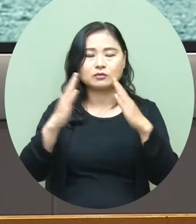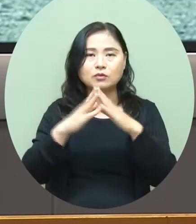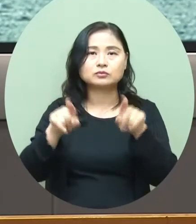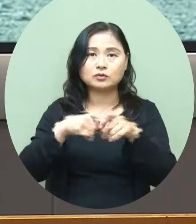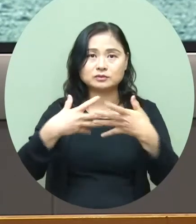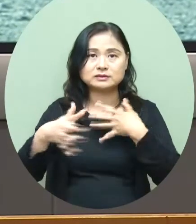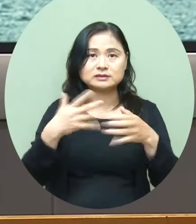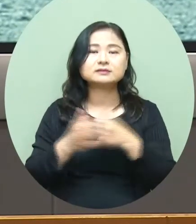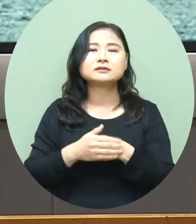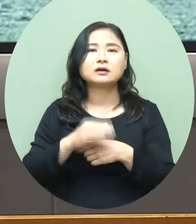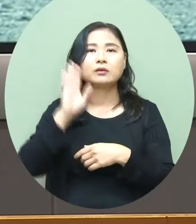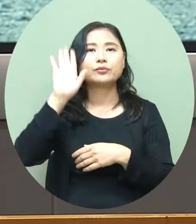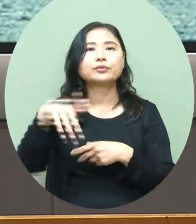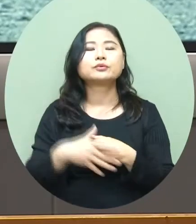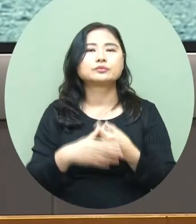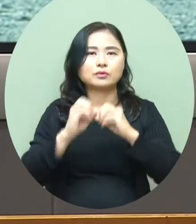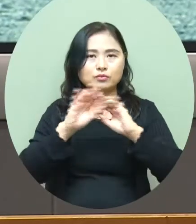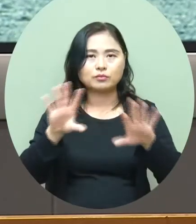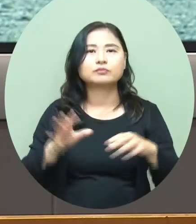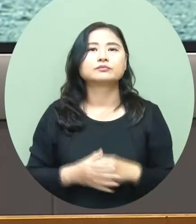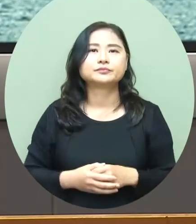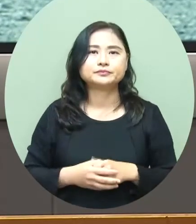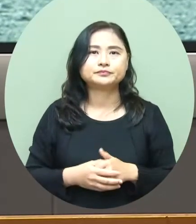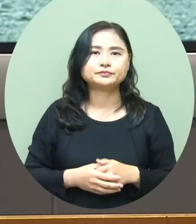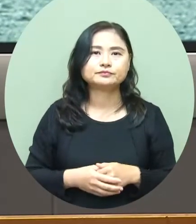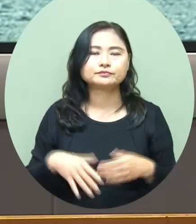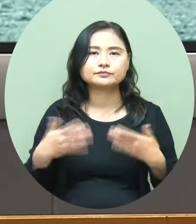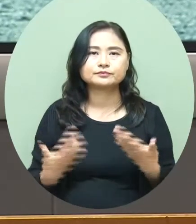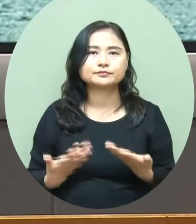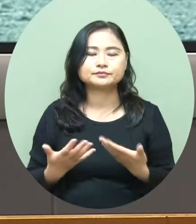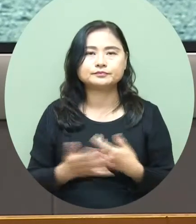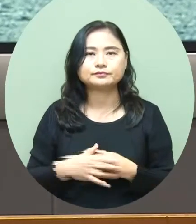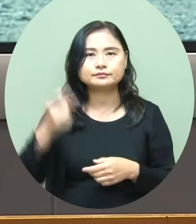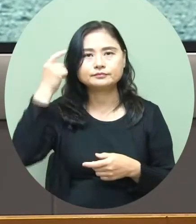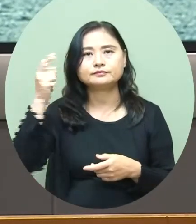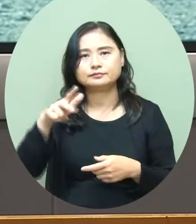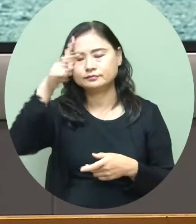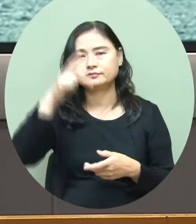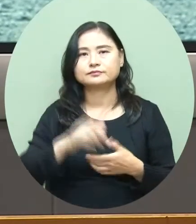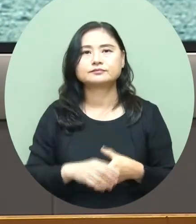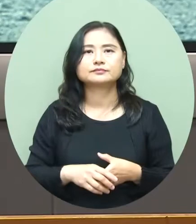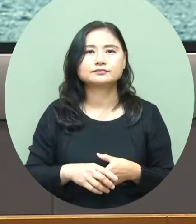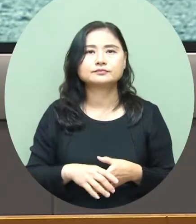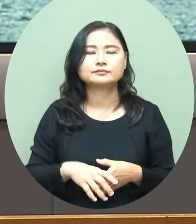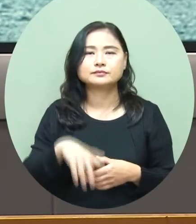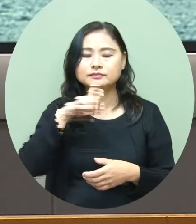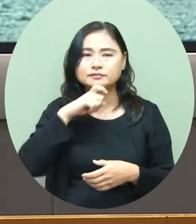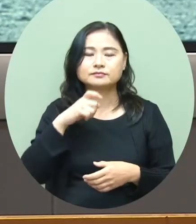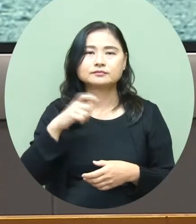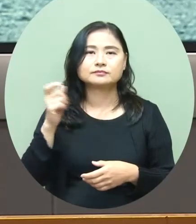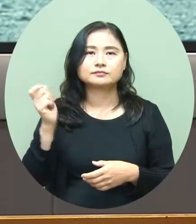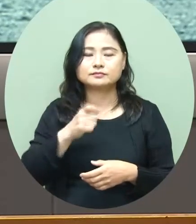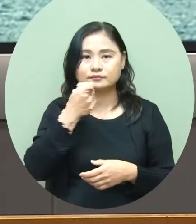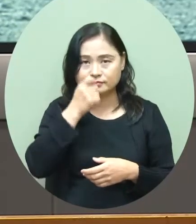class resumption, I believe the Education Bureau will announce the details later on. The